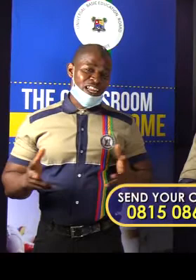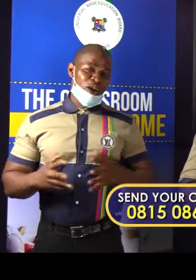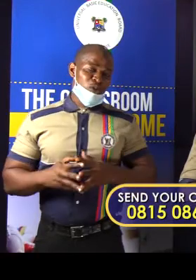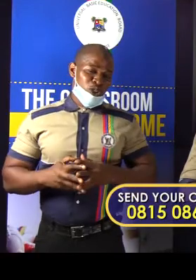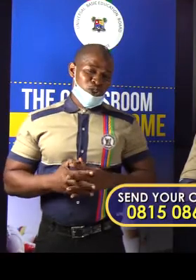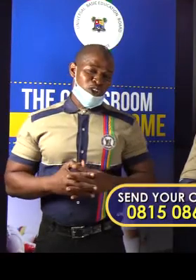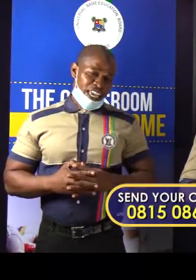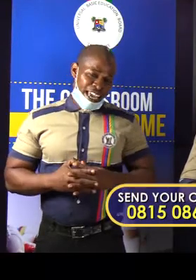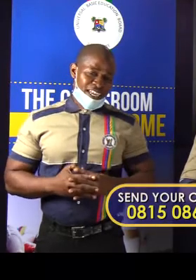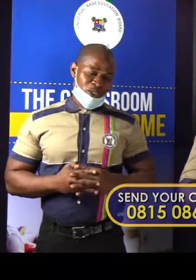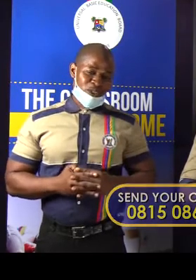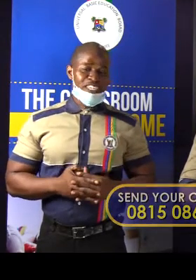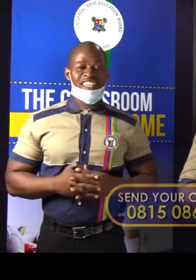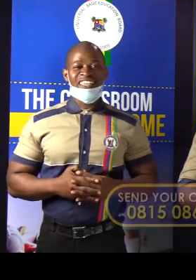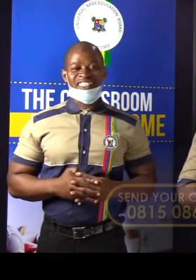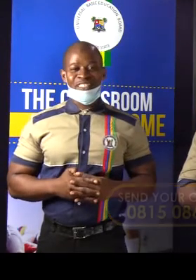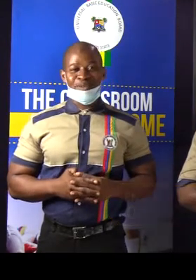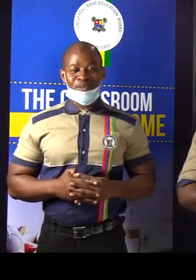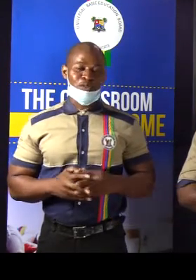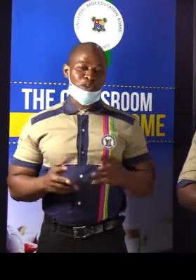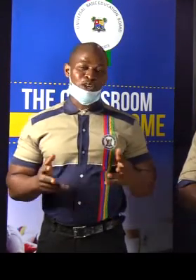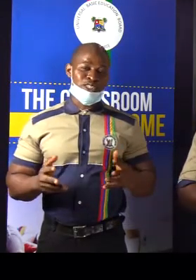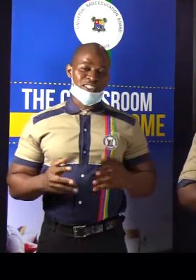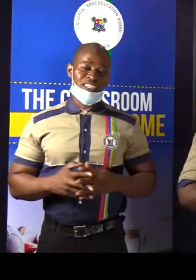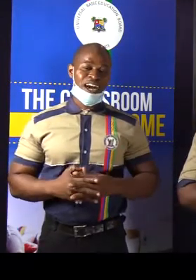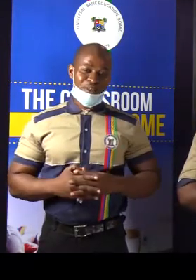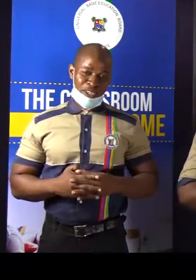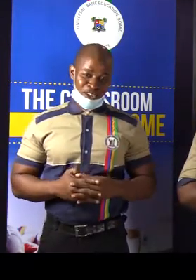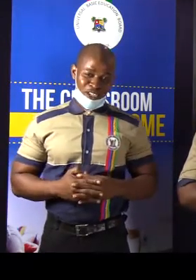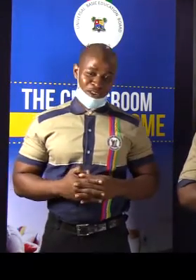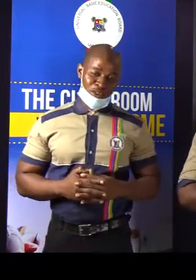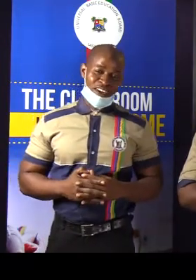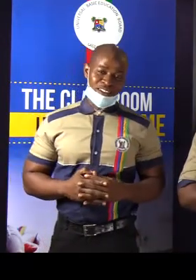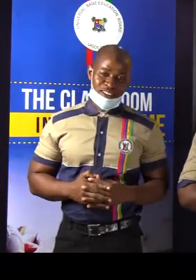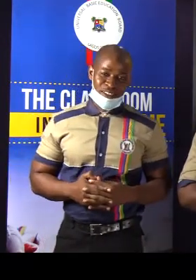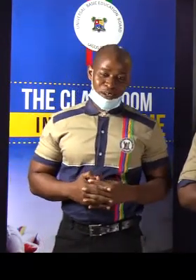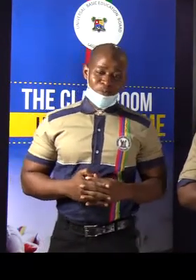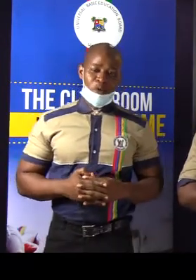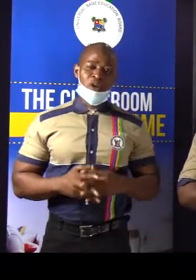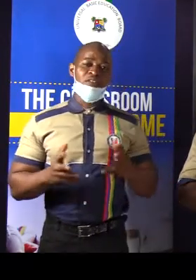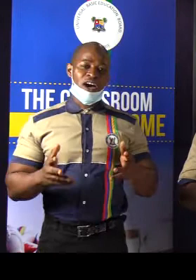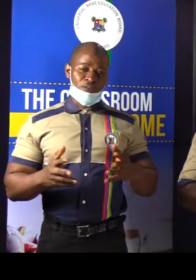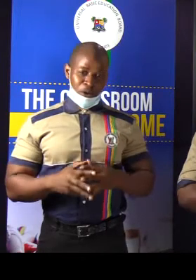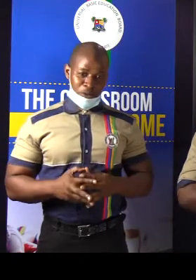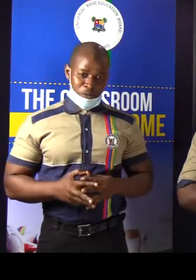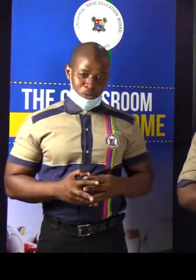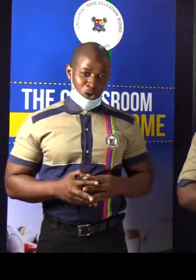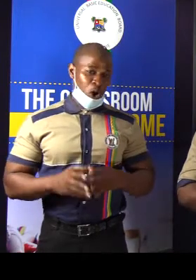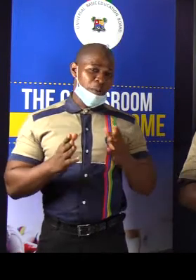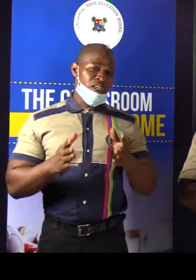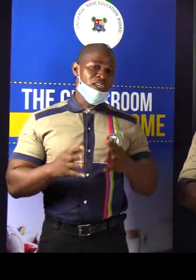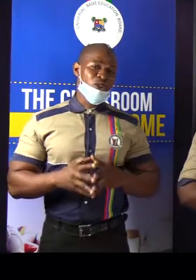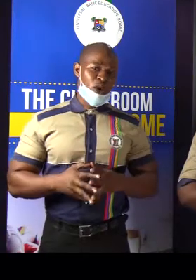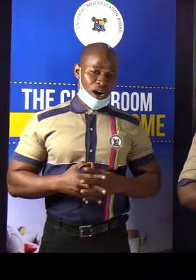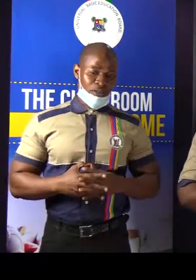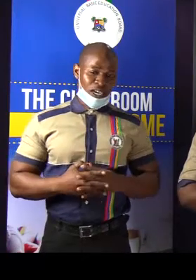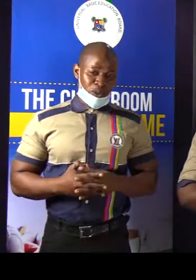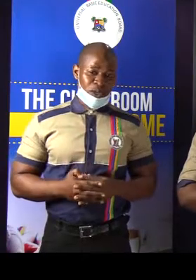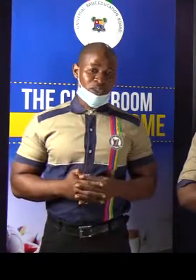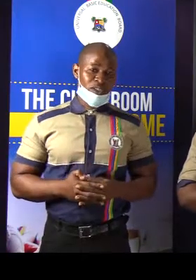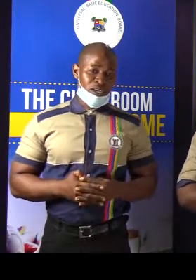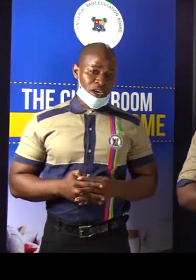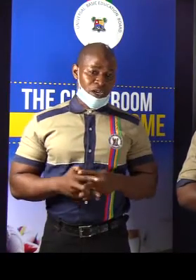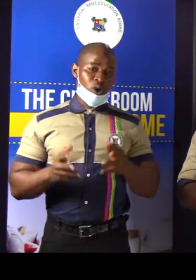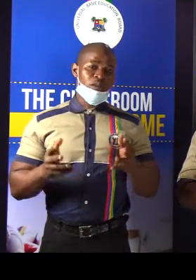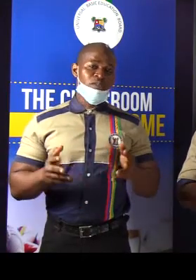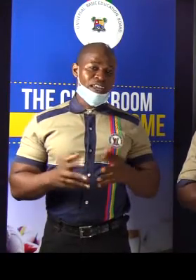has been like we should not end today's lesson, but of course, time is not our friend. But we have had fun, hoping that you have as